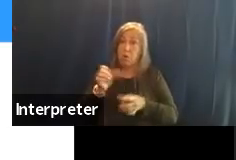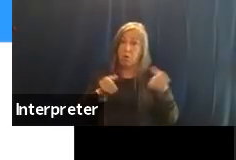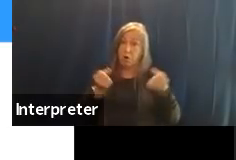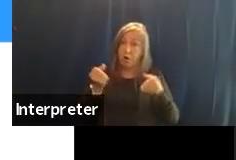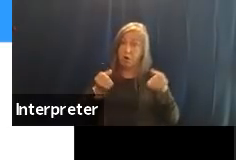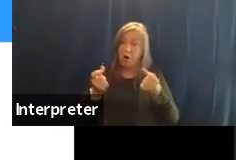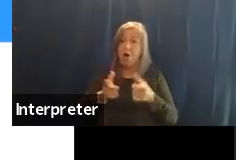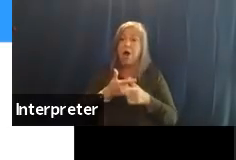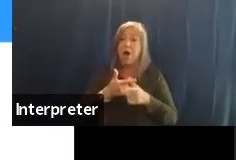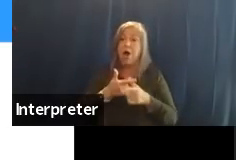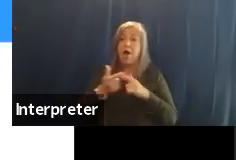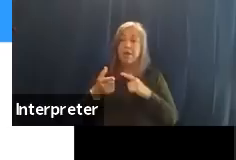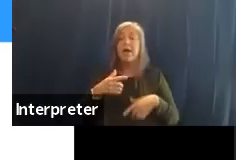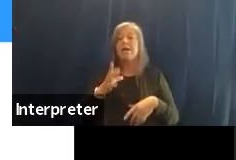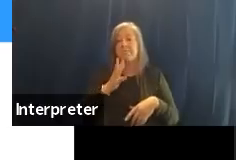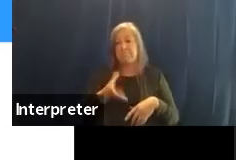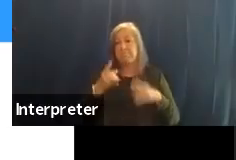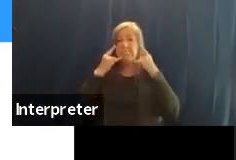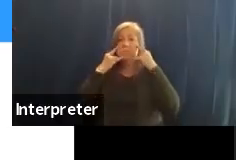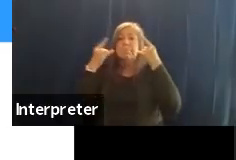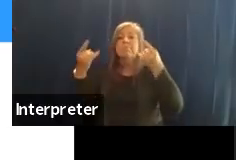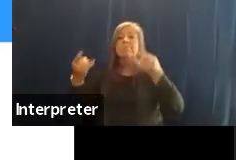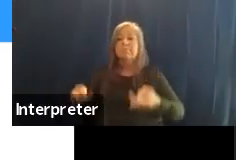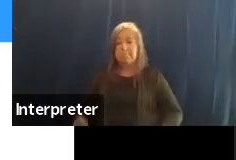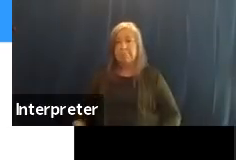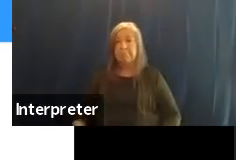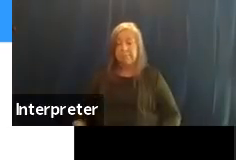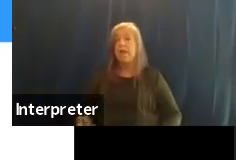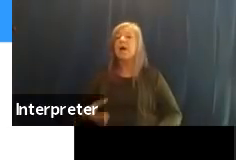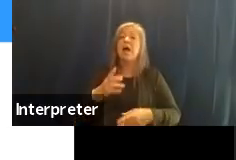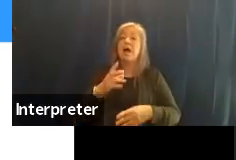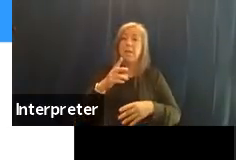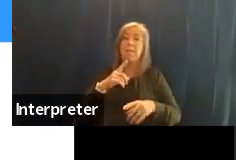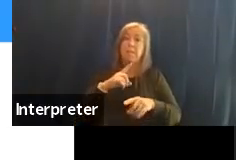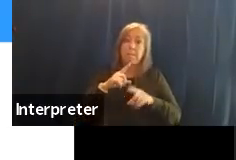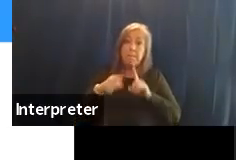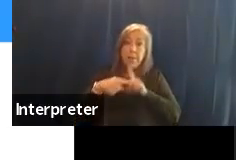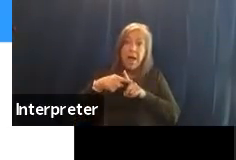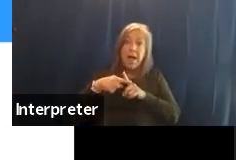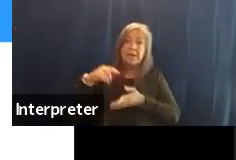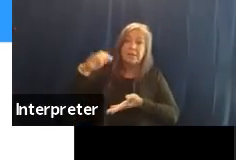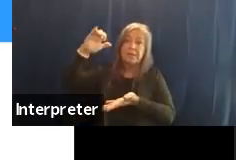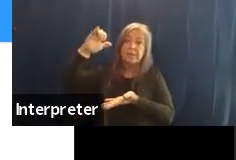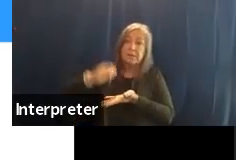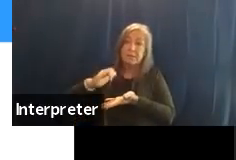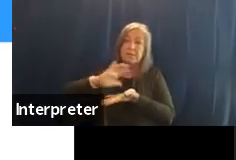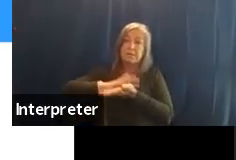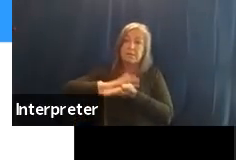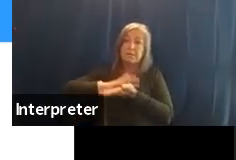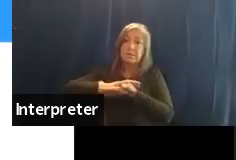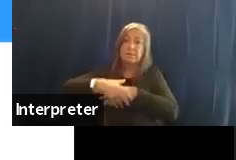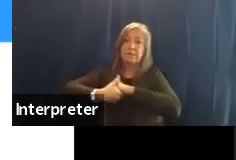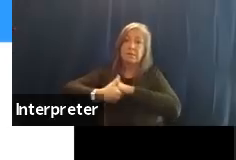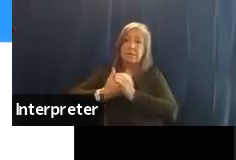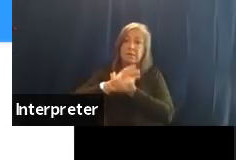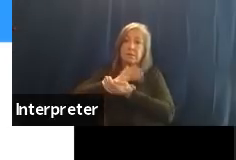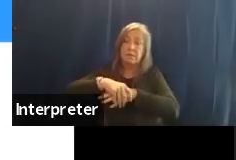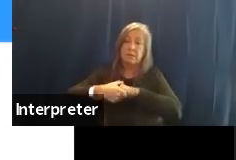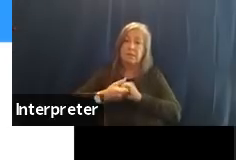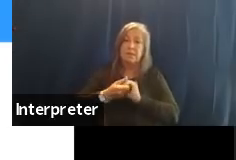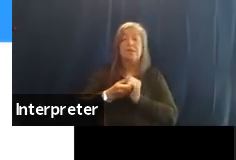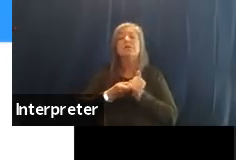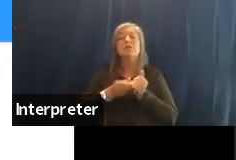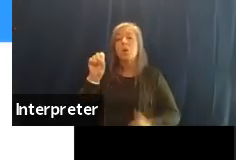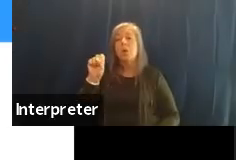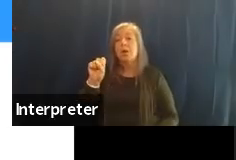your hands with your hand sanitizer. And hand sanitizer is an acceptable replacement when you cannot wash your hands with soap